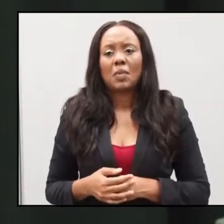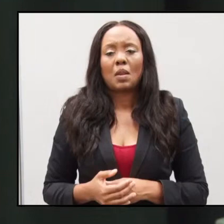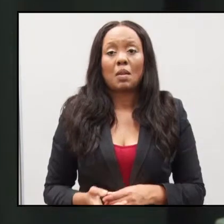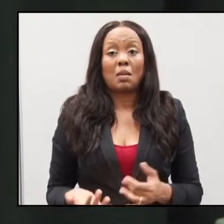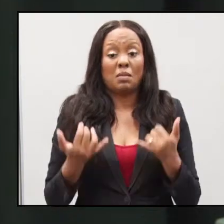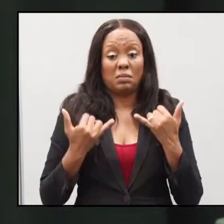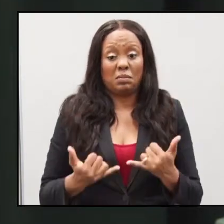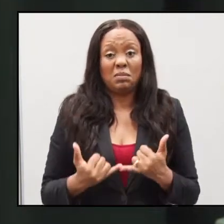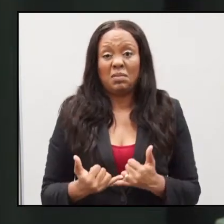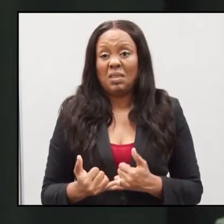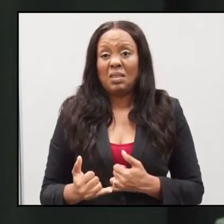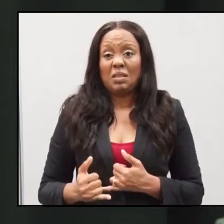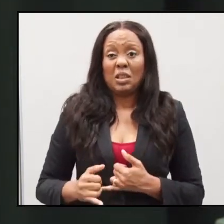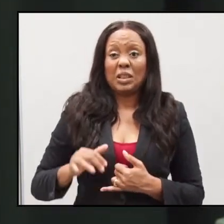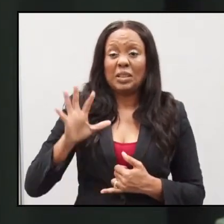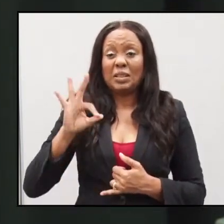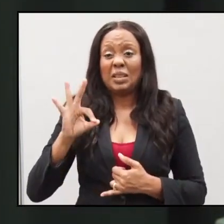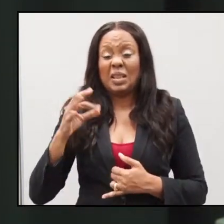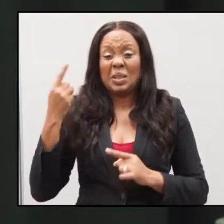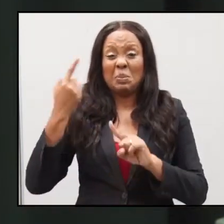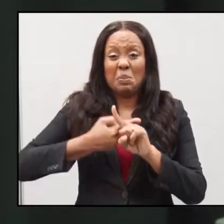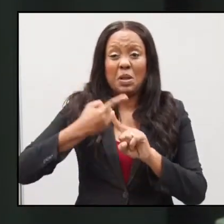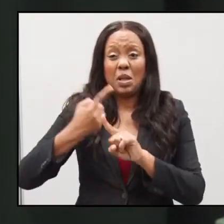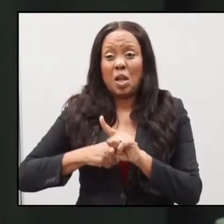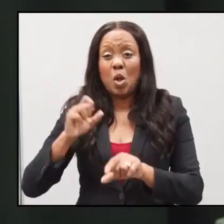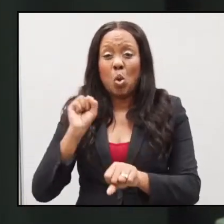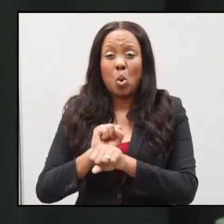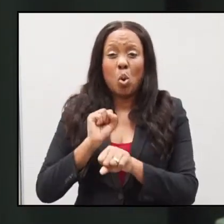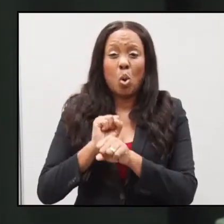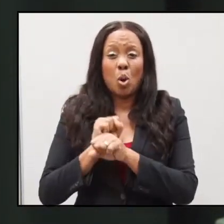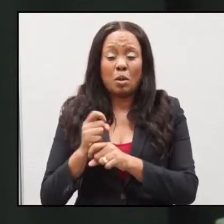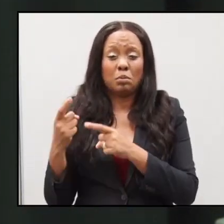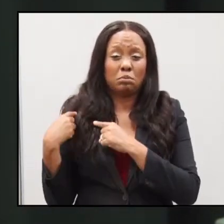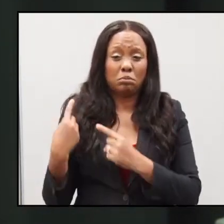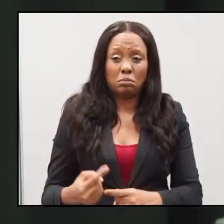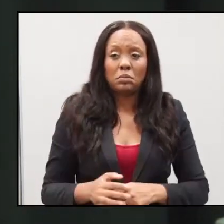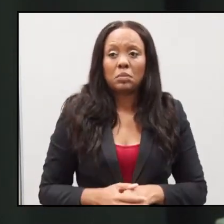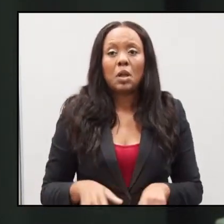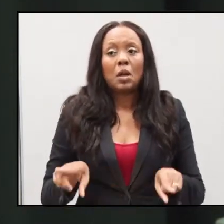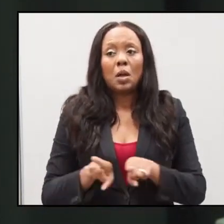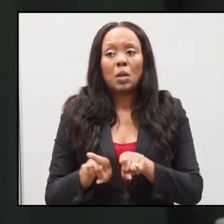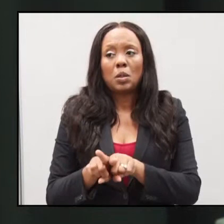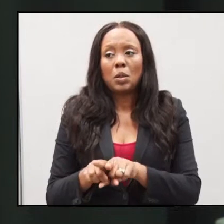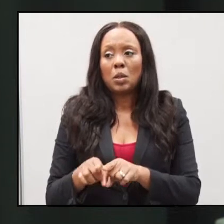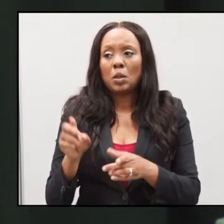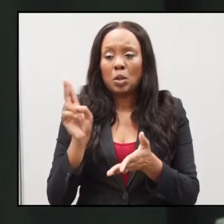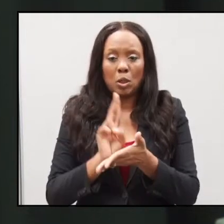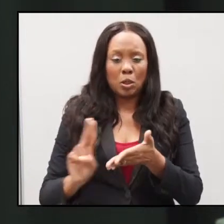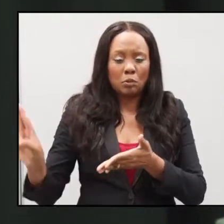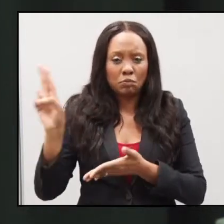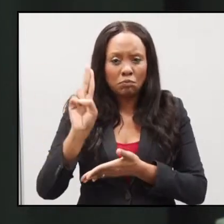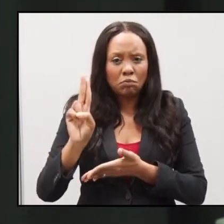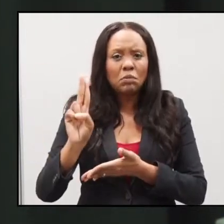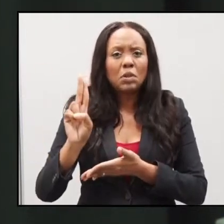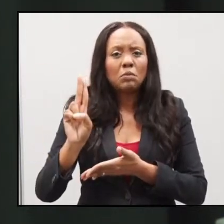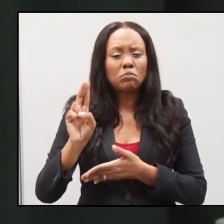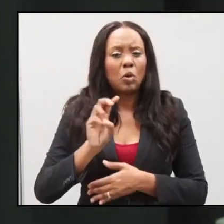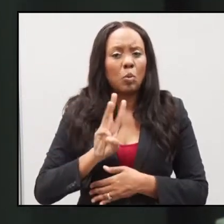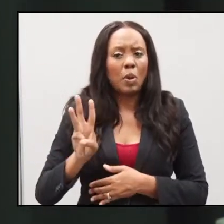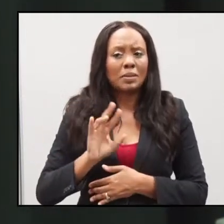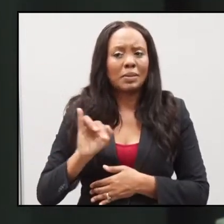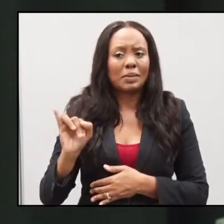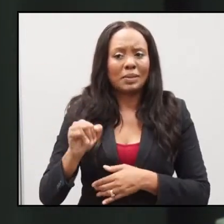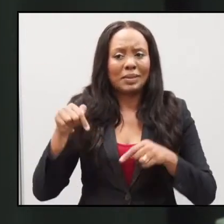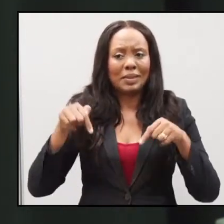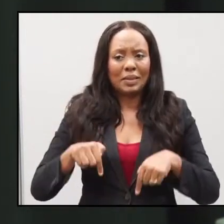work. Similarly, we want to speak to the University of the West Indies, and I've said this publicly already. We feel that there should